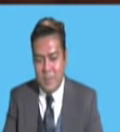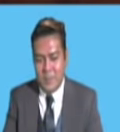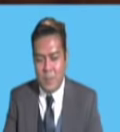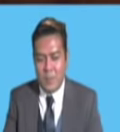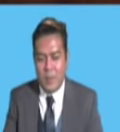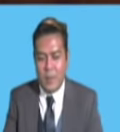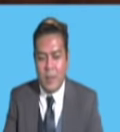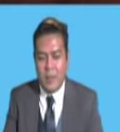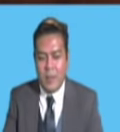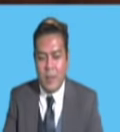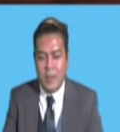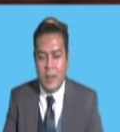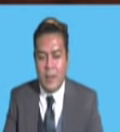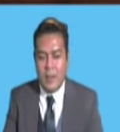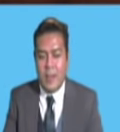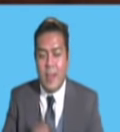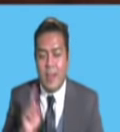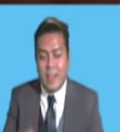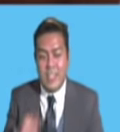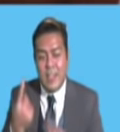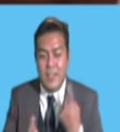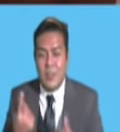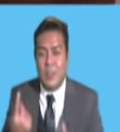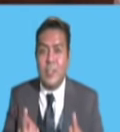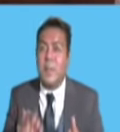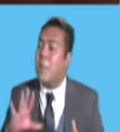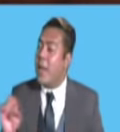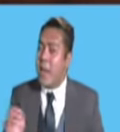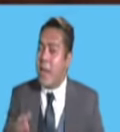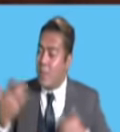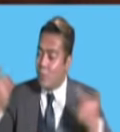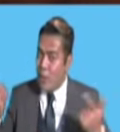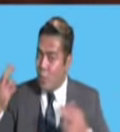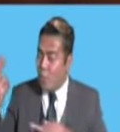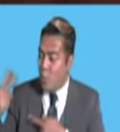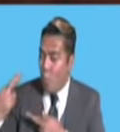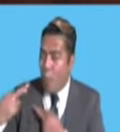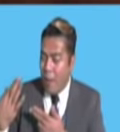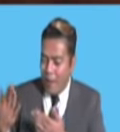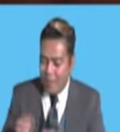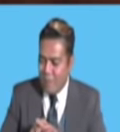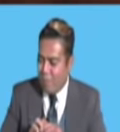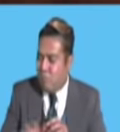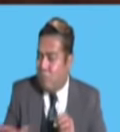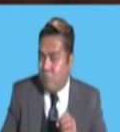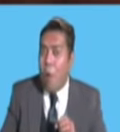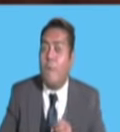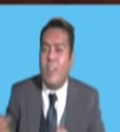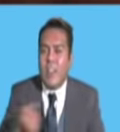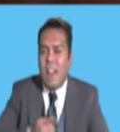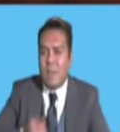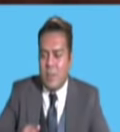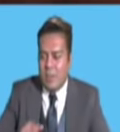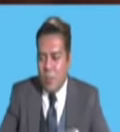the increase of monthly allowance. Honorable Speaker, these individuals play a major role and are an extension of the government's arm within the